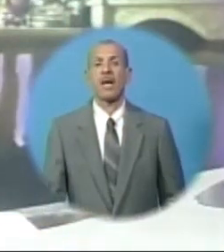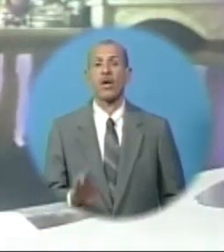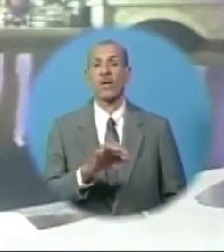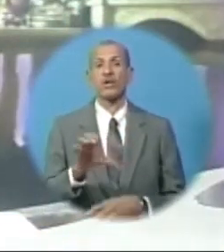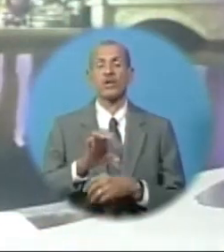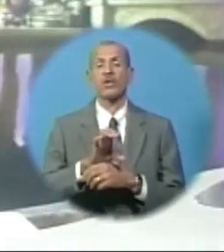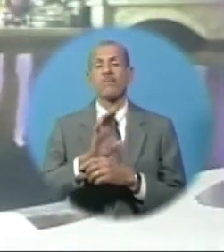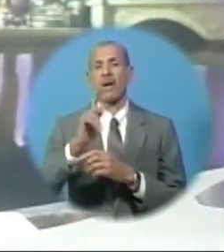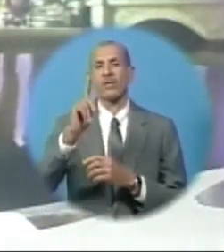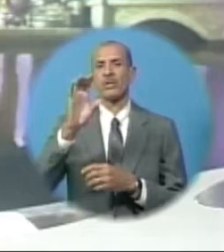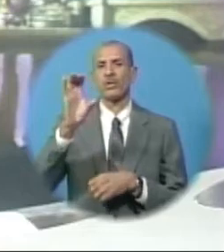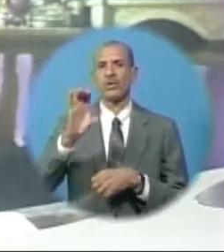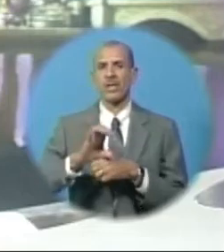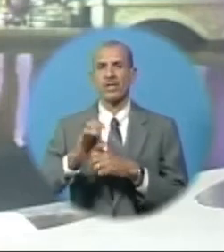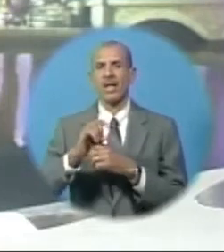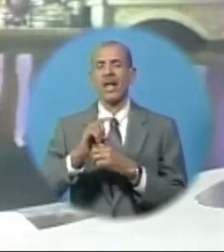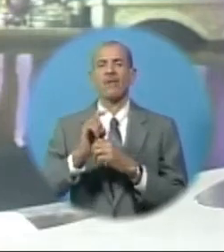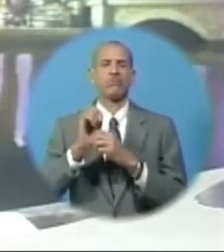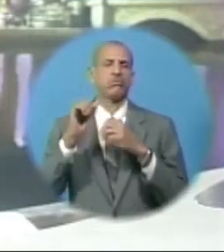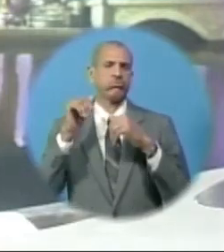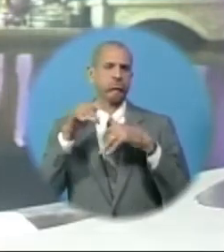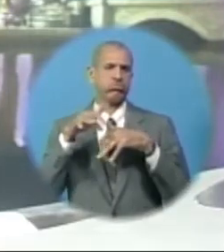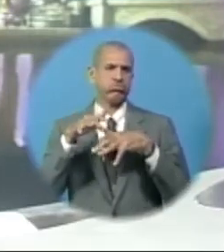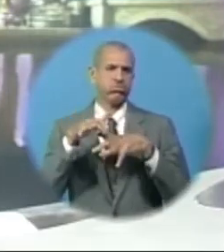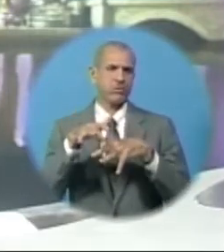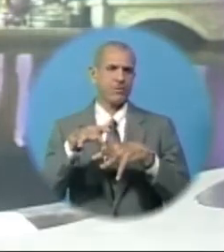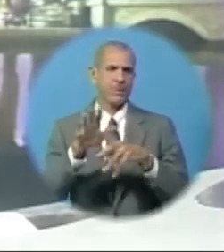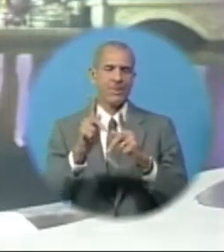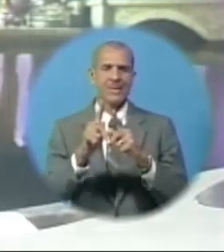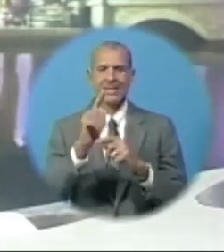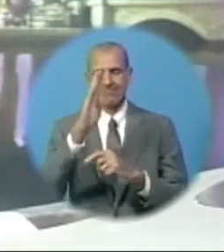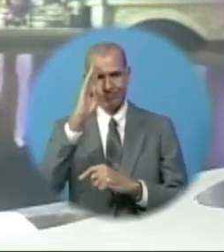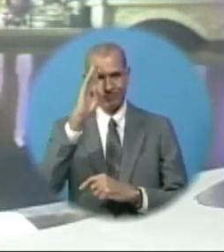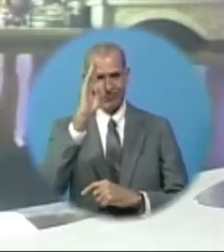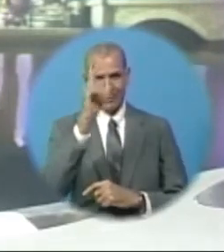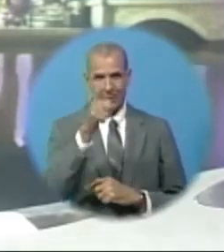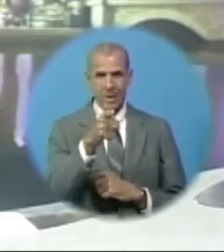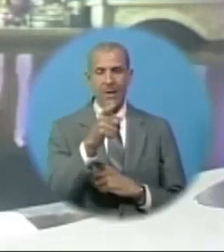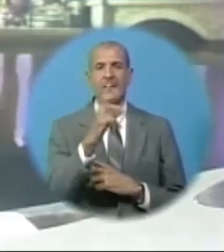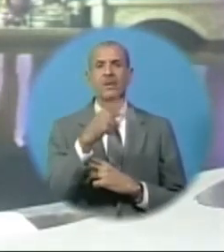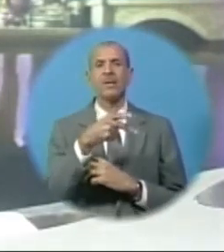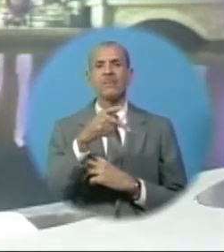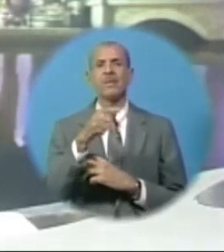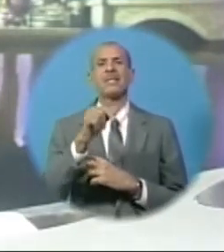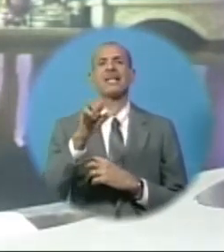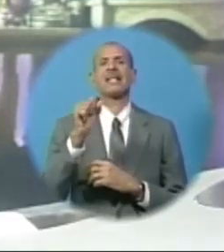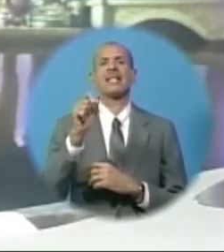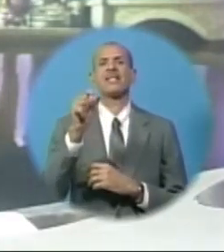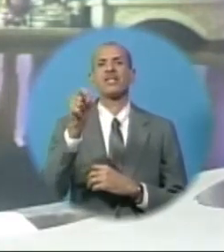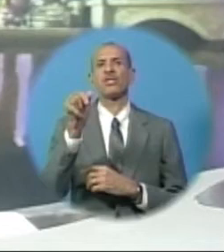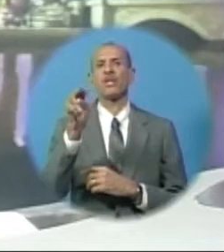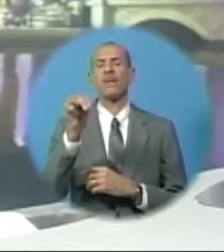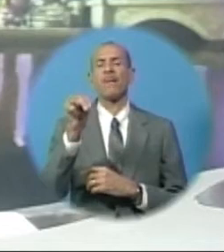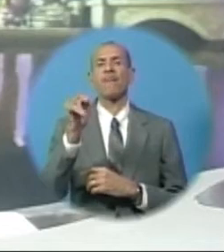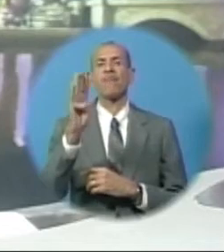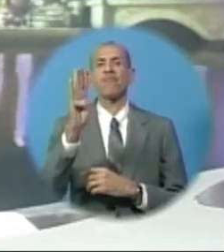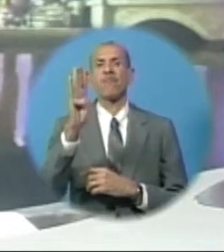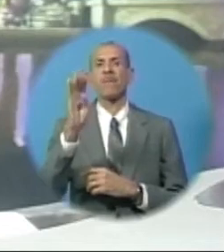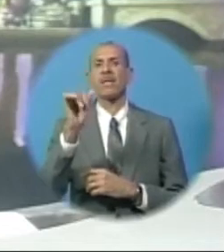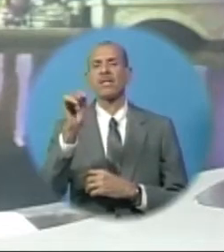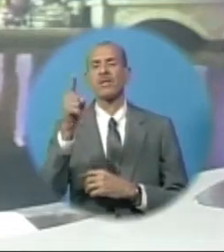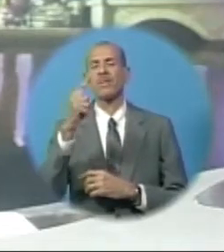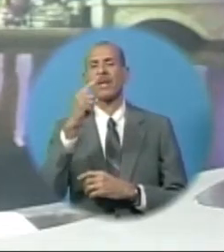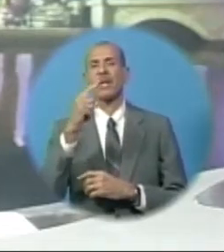Christchurch Parish Church was flooded with hundreds saying their final goodbyes as Station Sergeant Bridgman, the policeman who died tragically